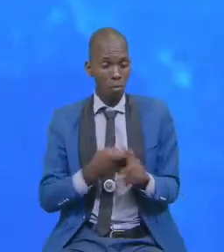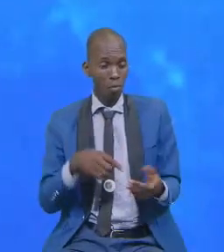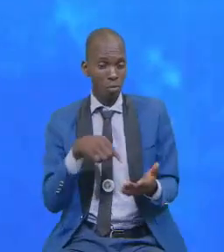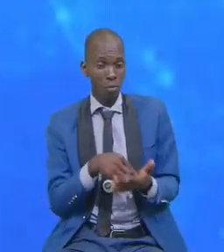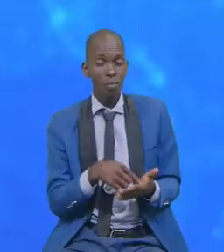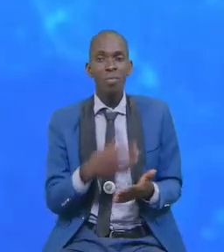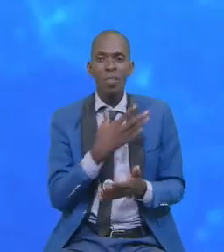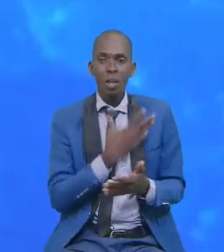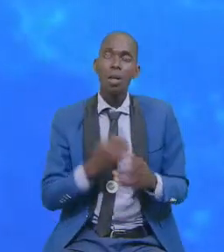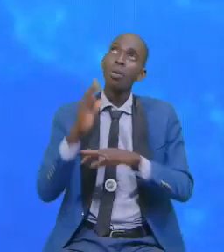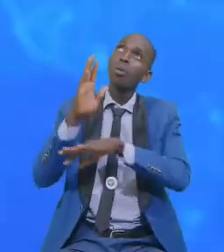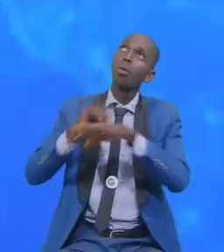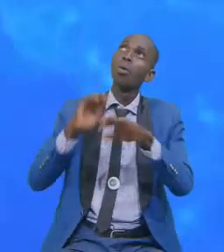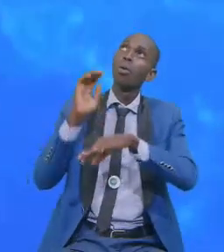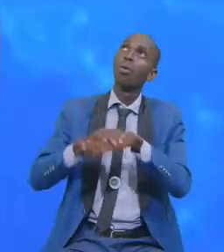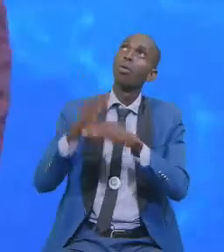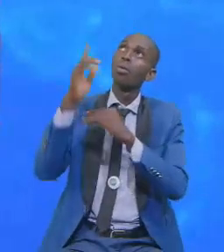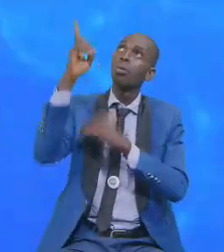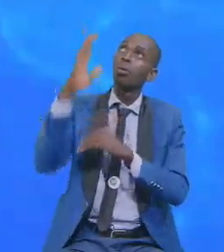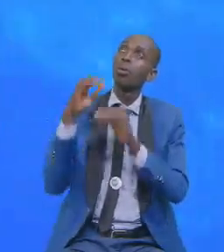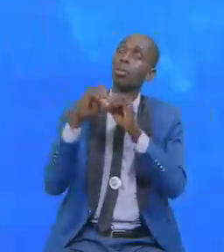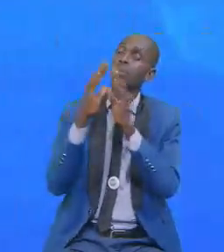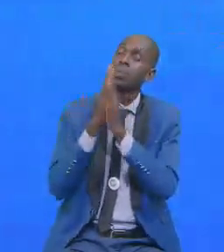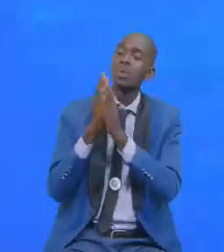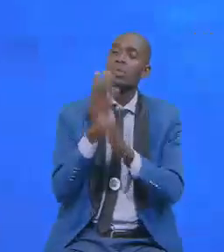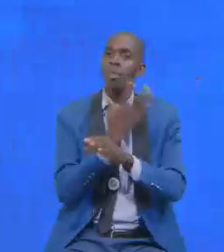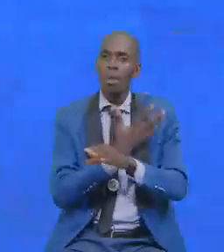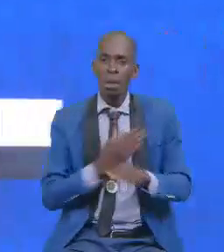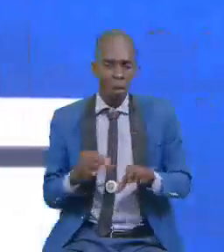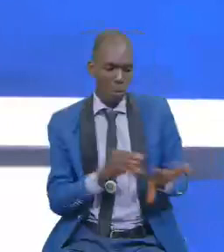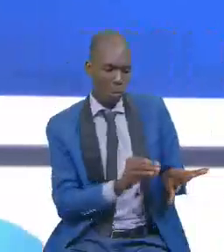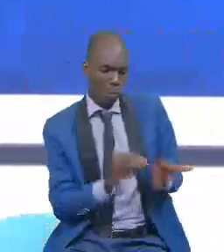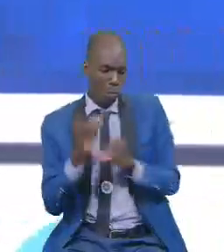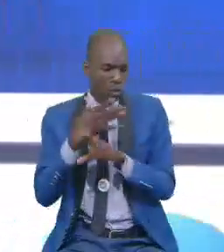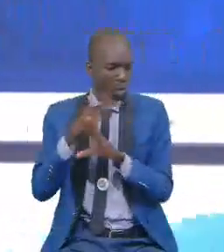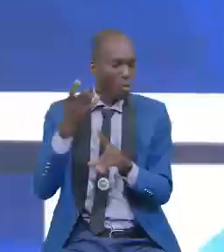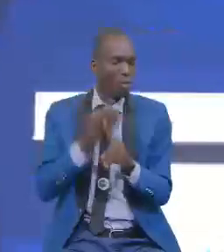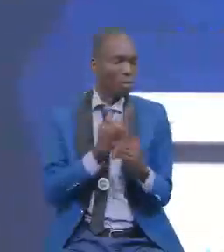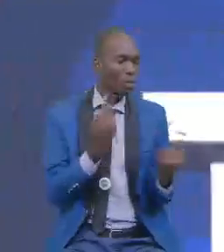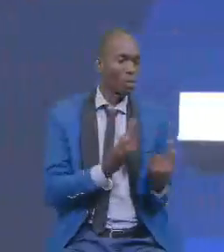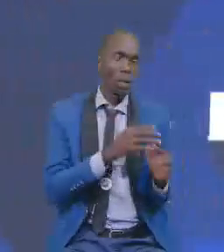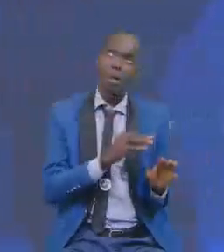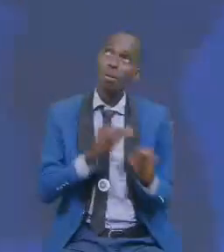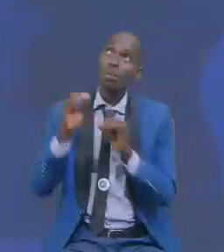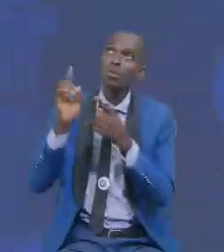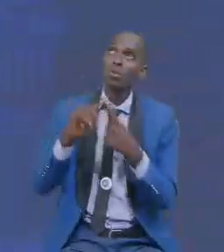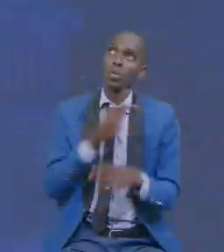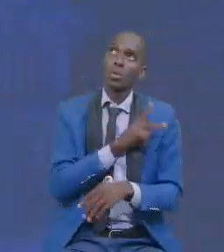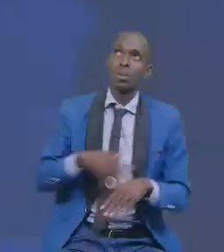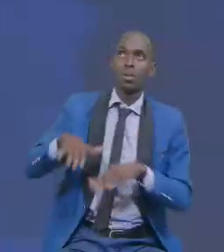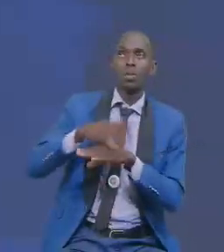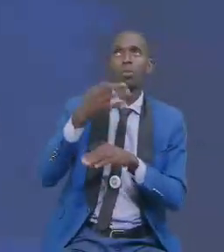Lord. And you move away from them, and you move into the kingdom of God.